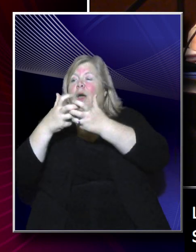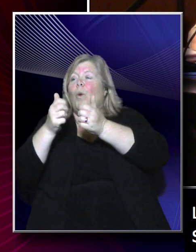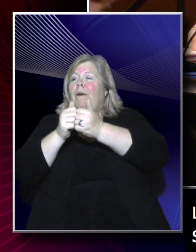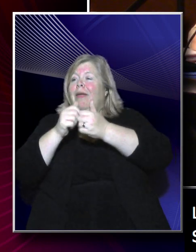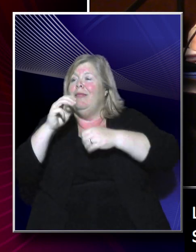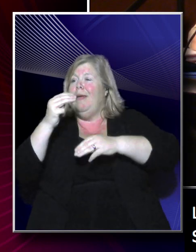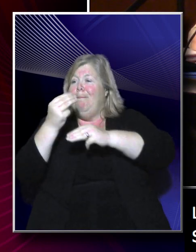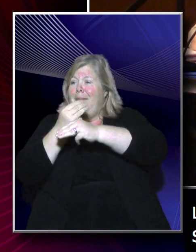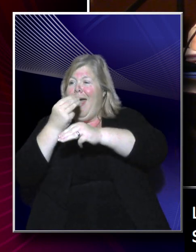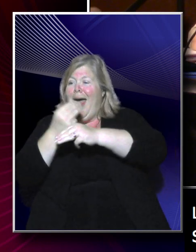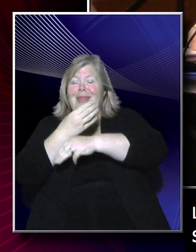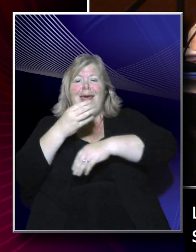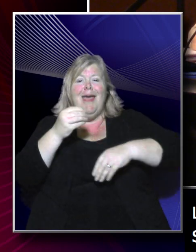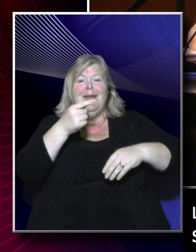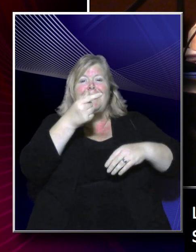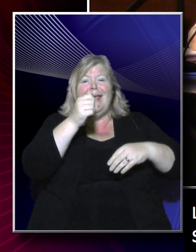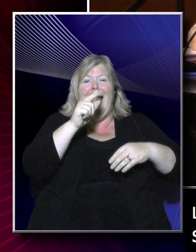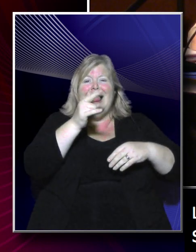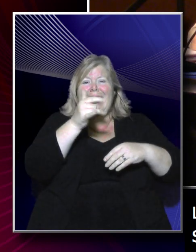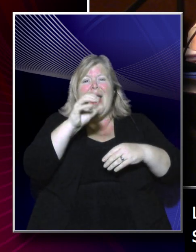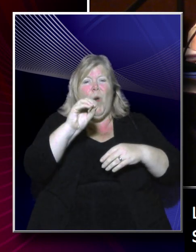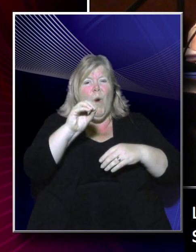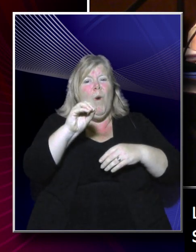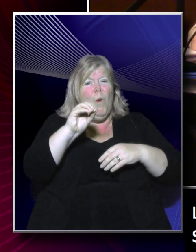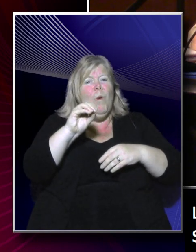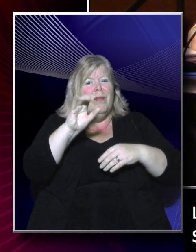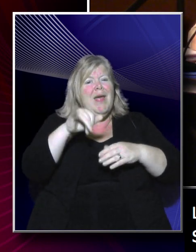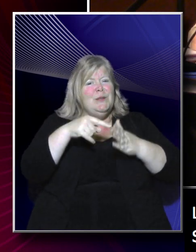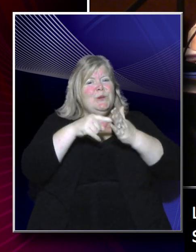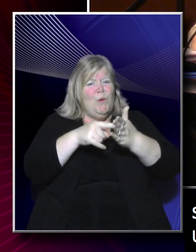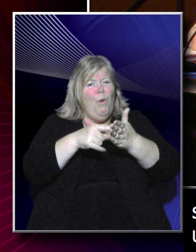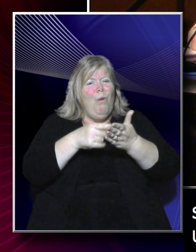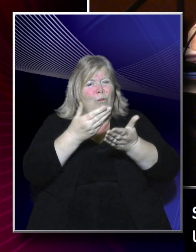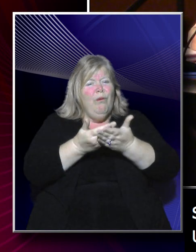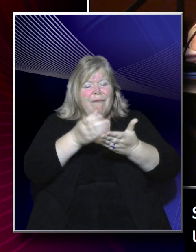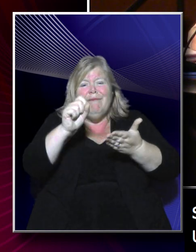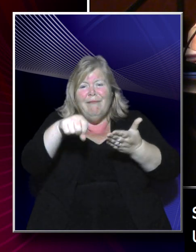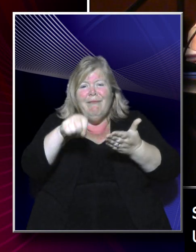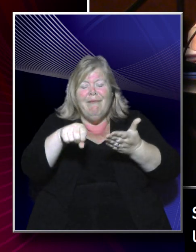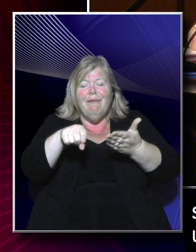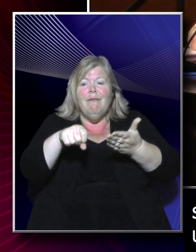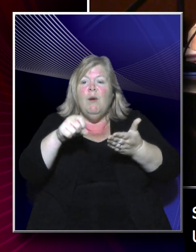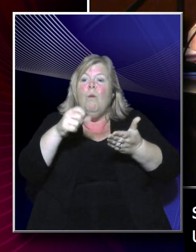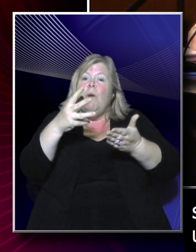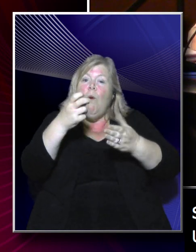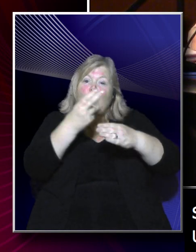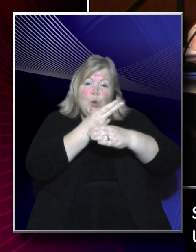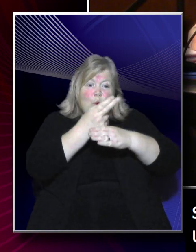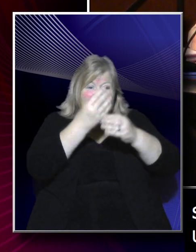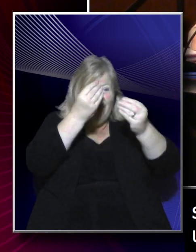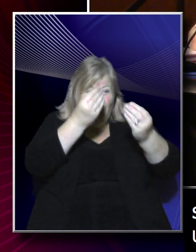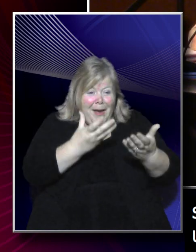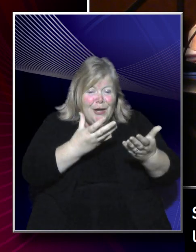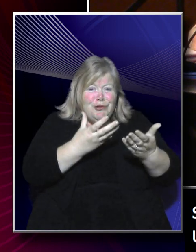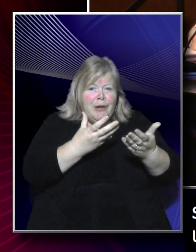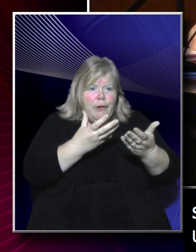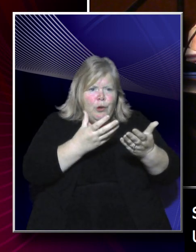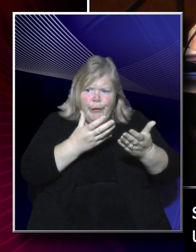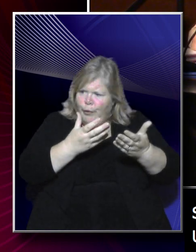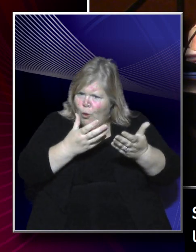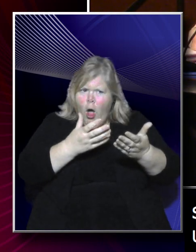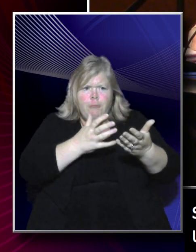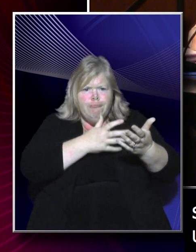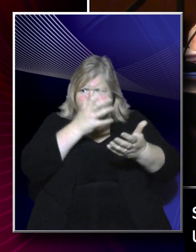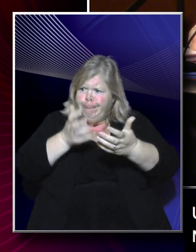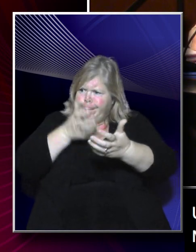Galileo. And to use that, again, to improve and adapt to meet the needs